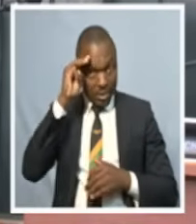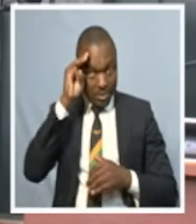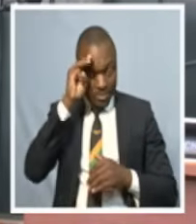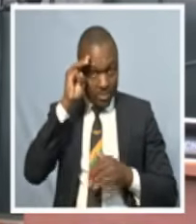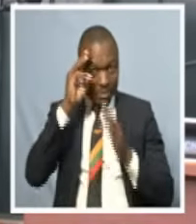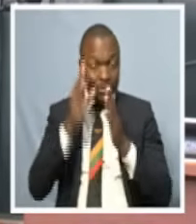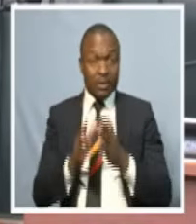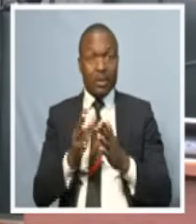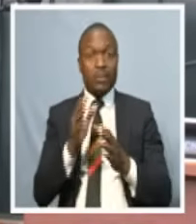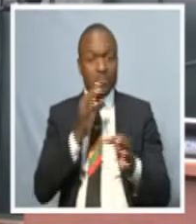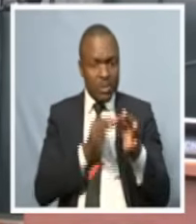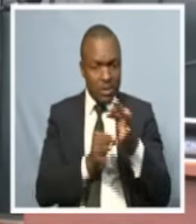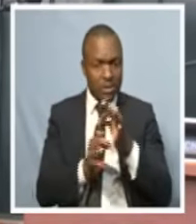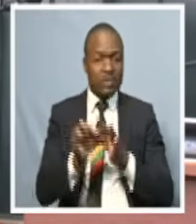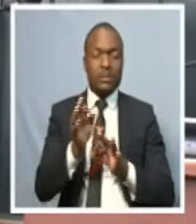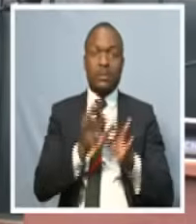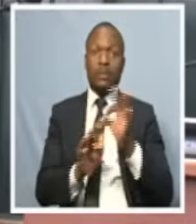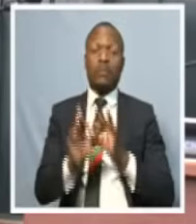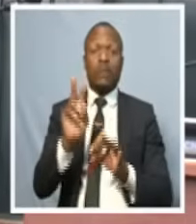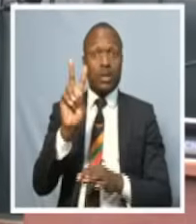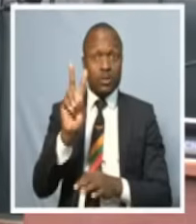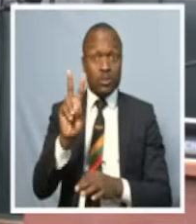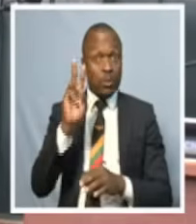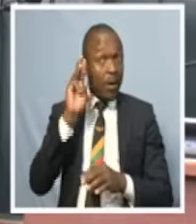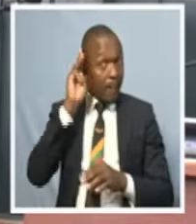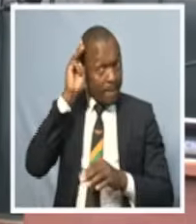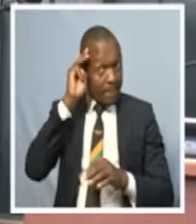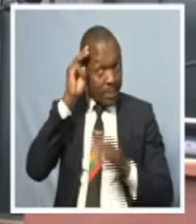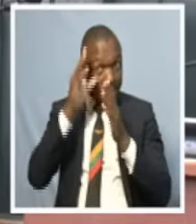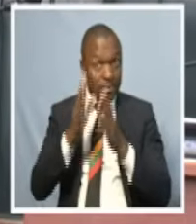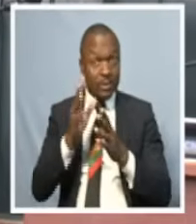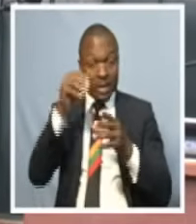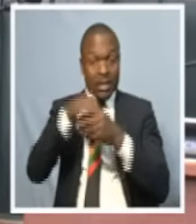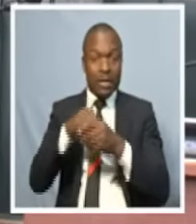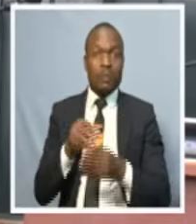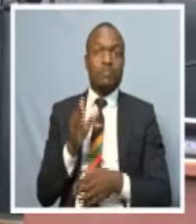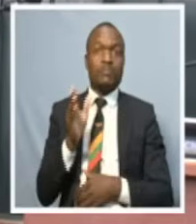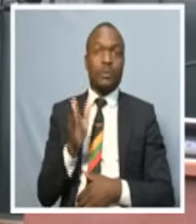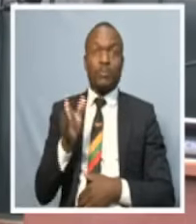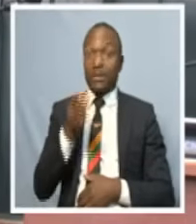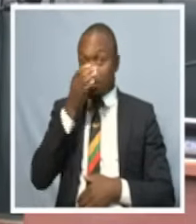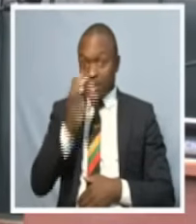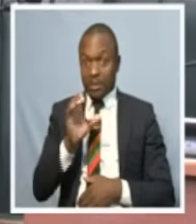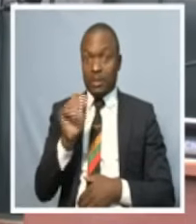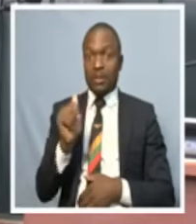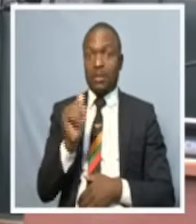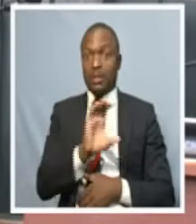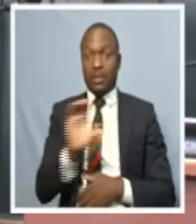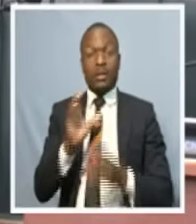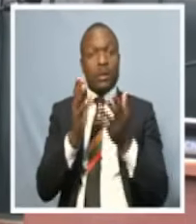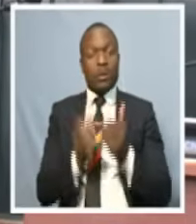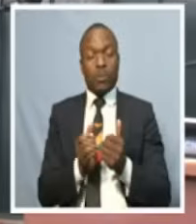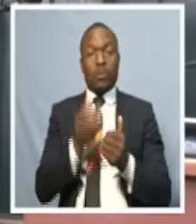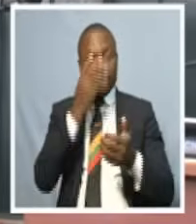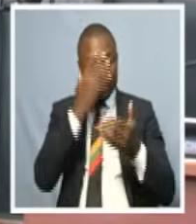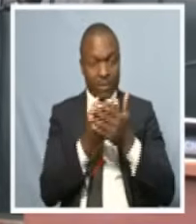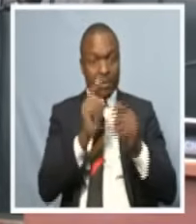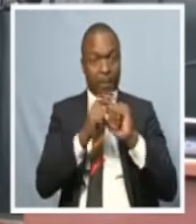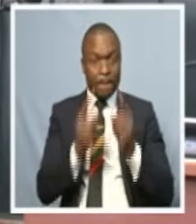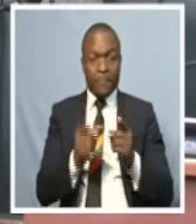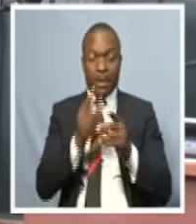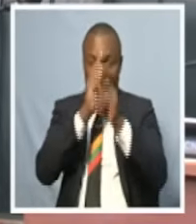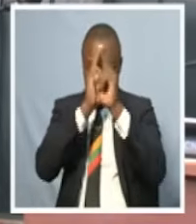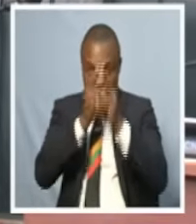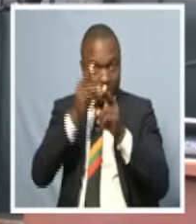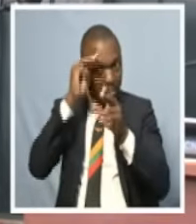social media, that 2 ministers in the UPND are corrupt, and ACC wanted to arrest them, but Honorable Jack